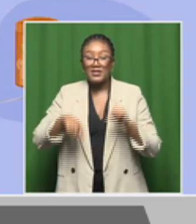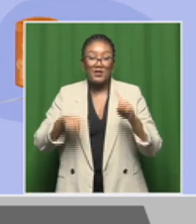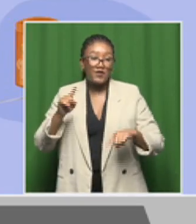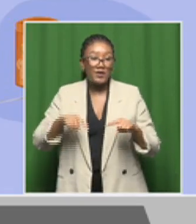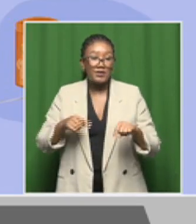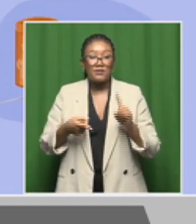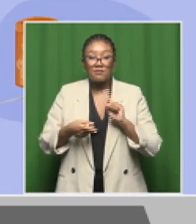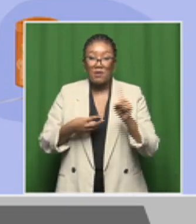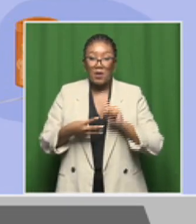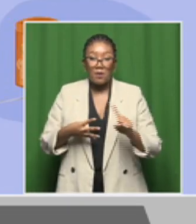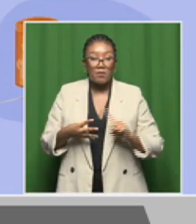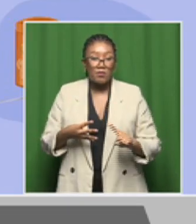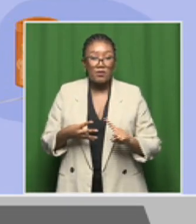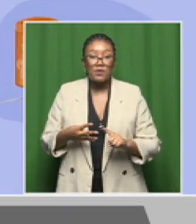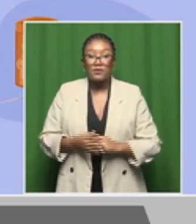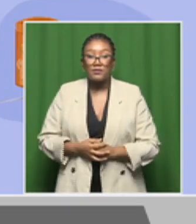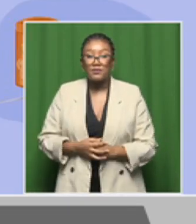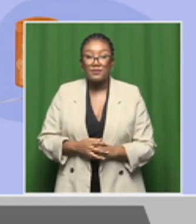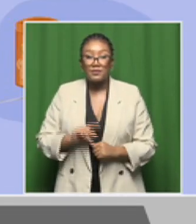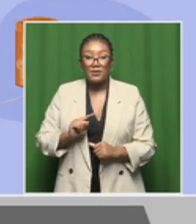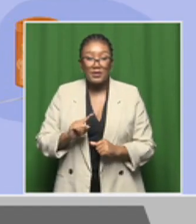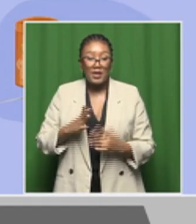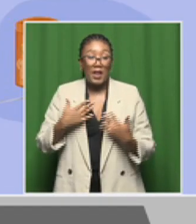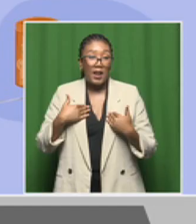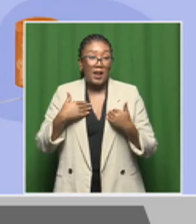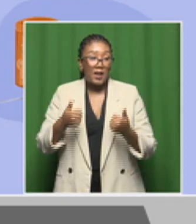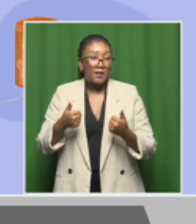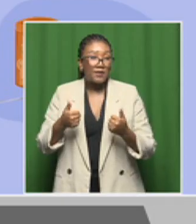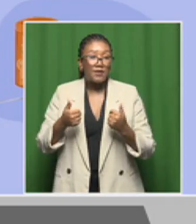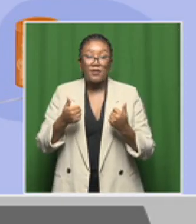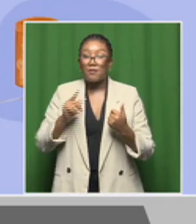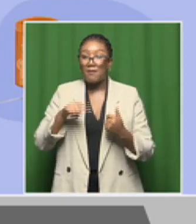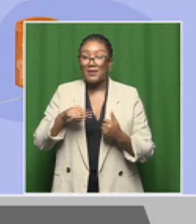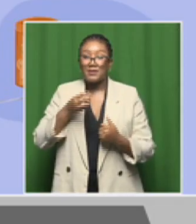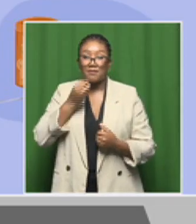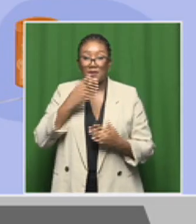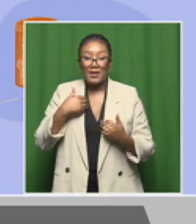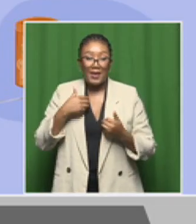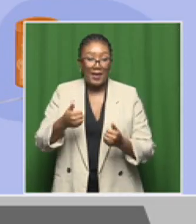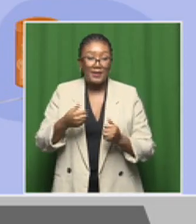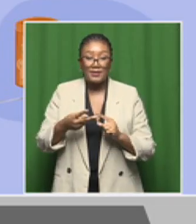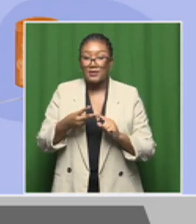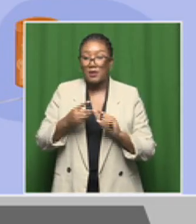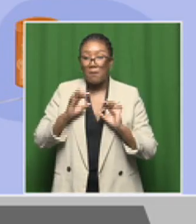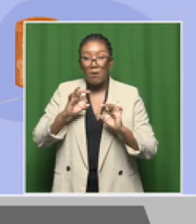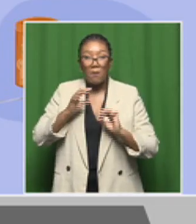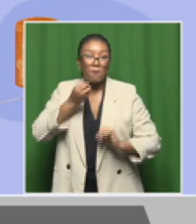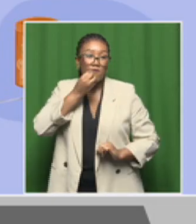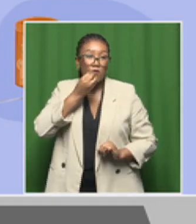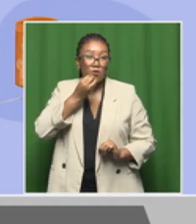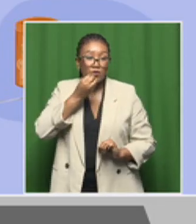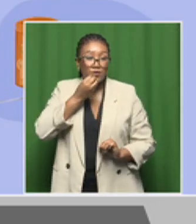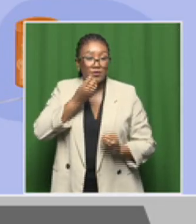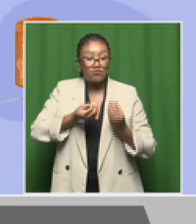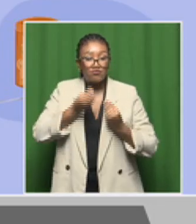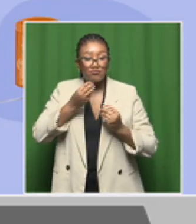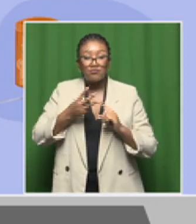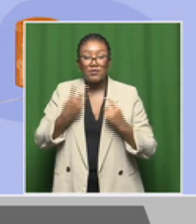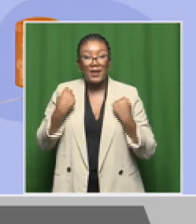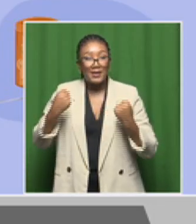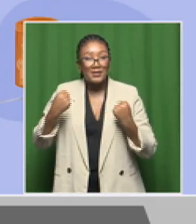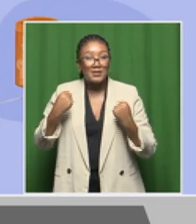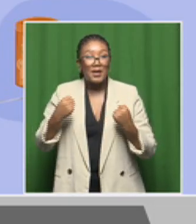conclusion, you've got lifestyle changes, proper diet, exercise, your salt, your